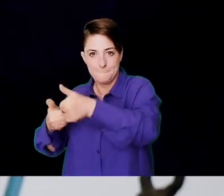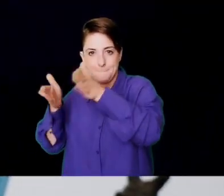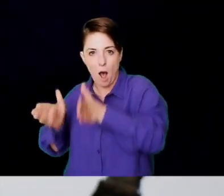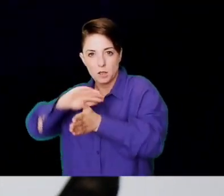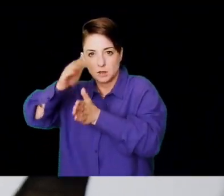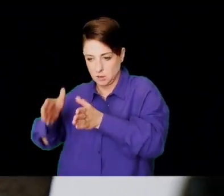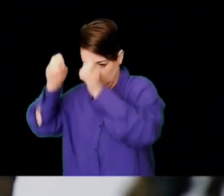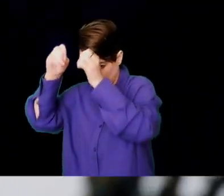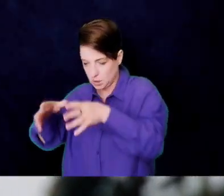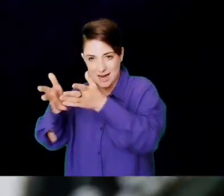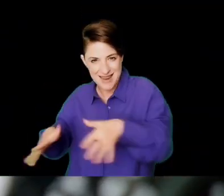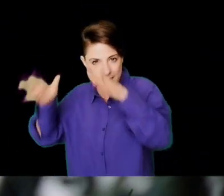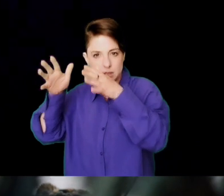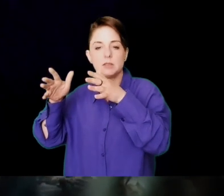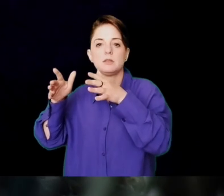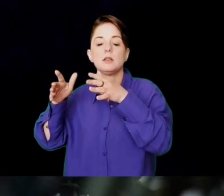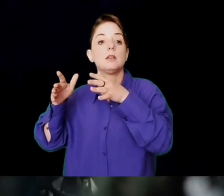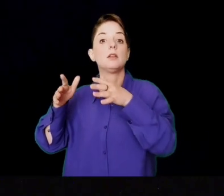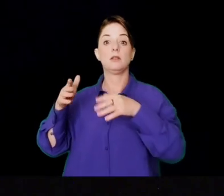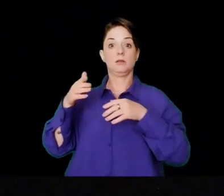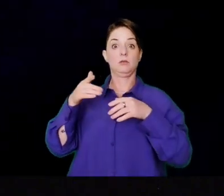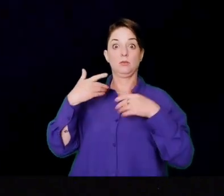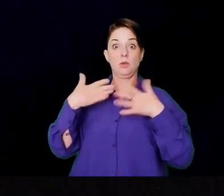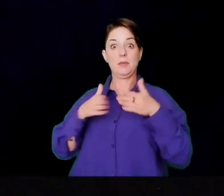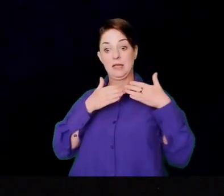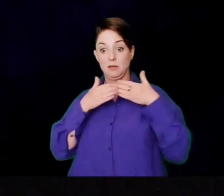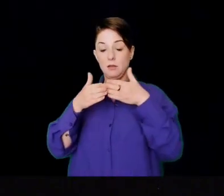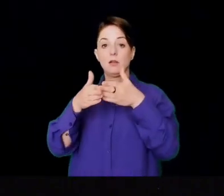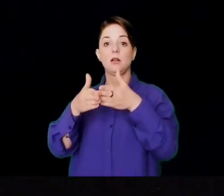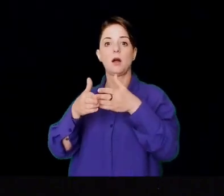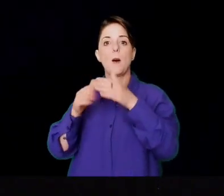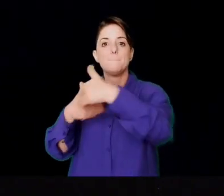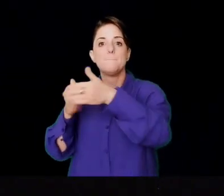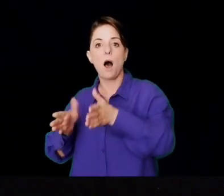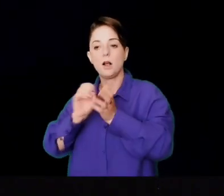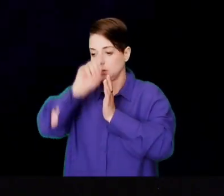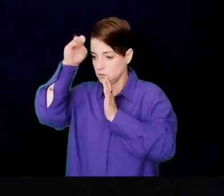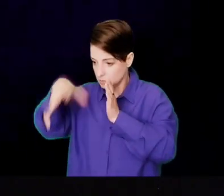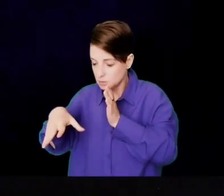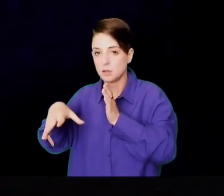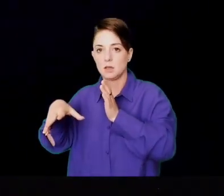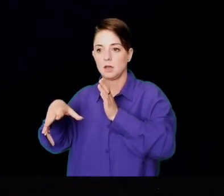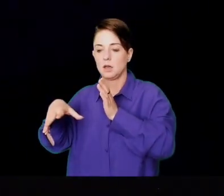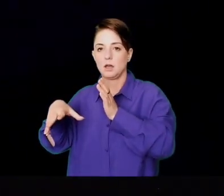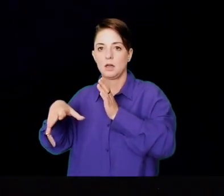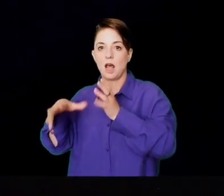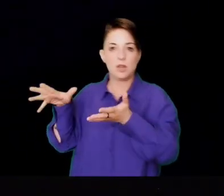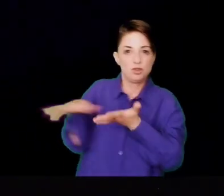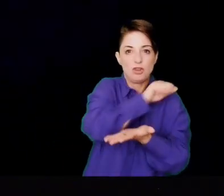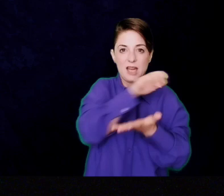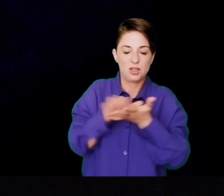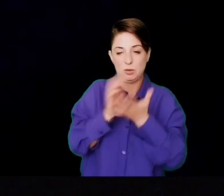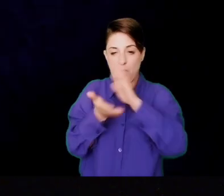out there to put our crab pots, and because some of them would be missing and things, and that created a tension. We caught lobsters that were smashed in half.